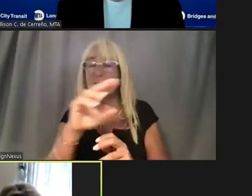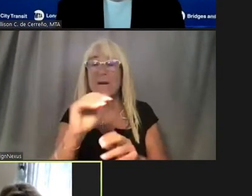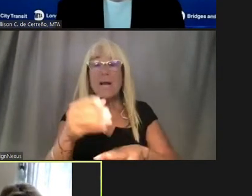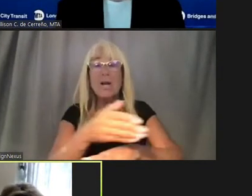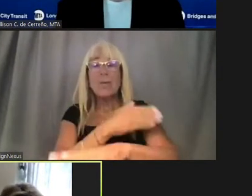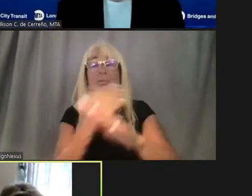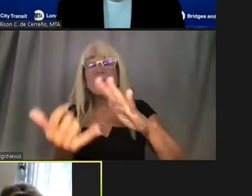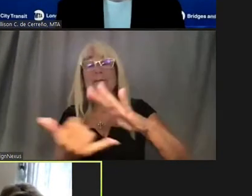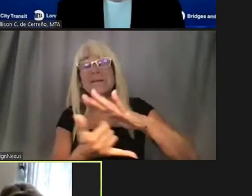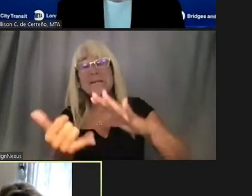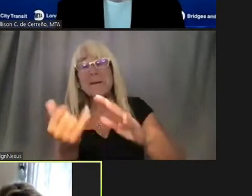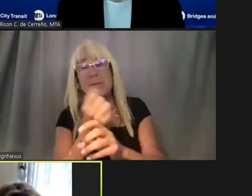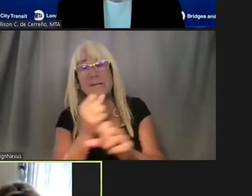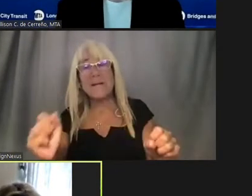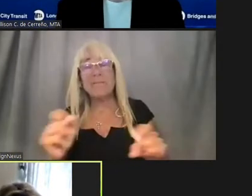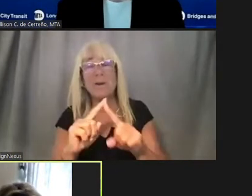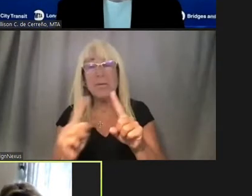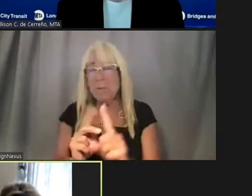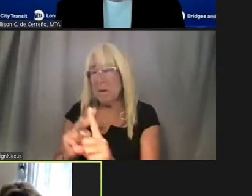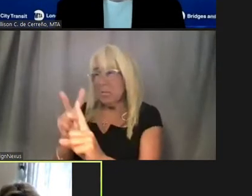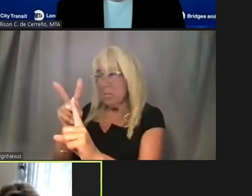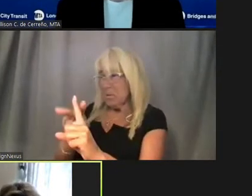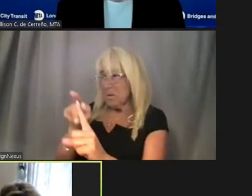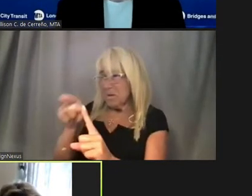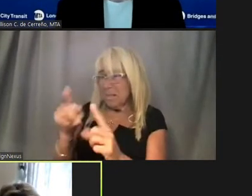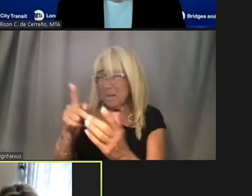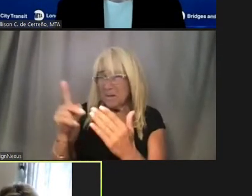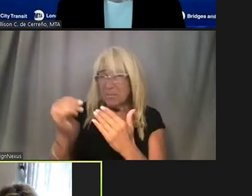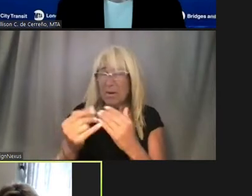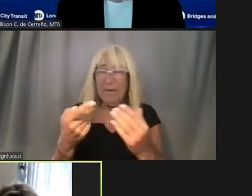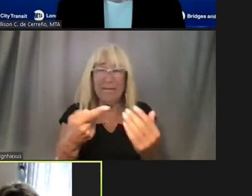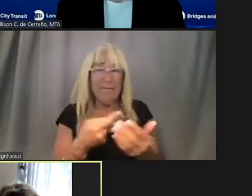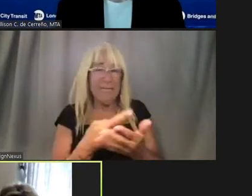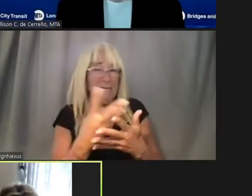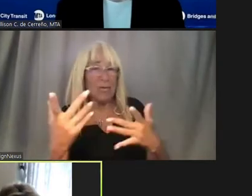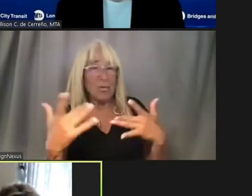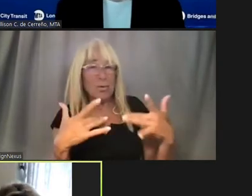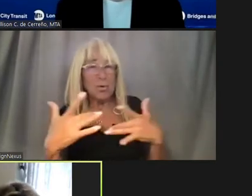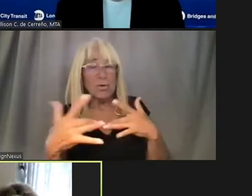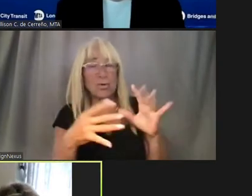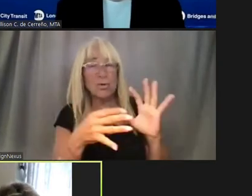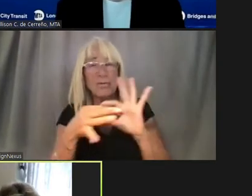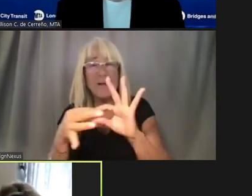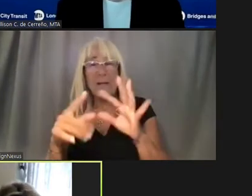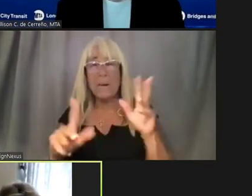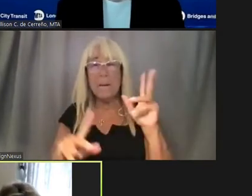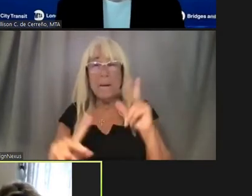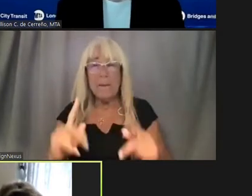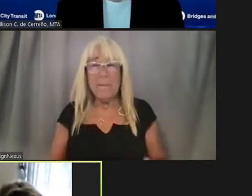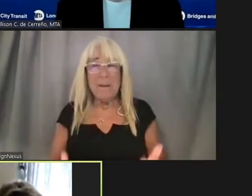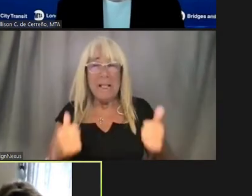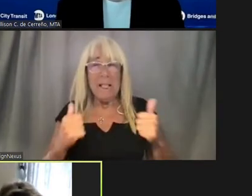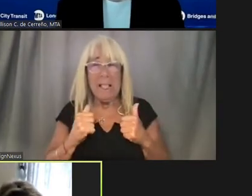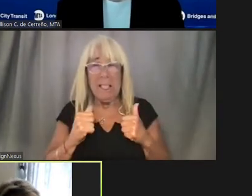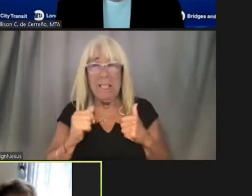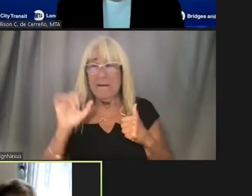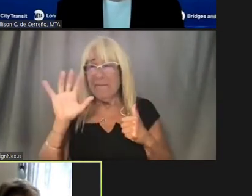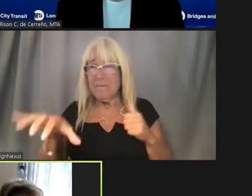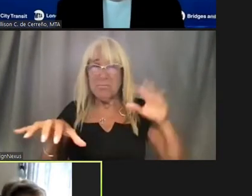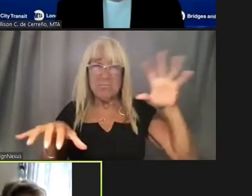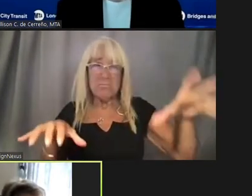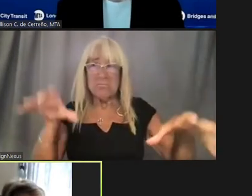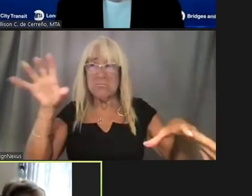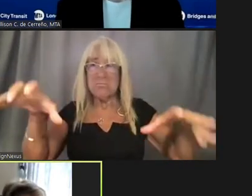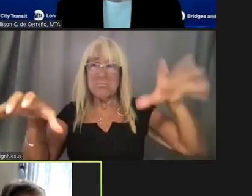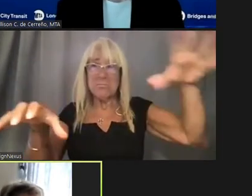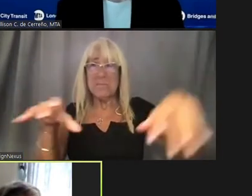however in regards to the implementation of this project there are a few concerns they have about the residents who live in the CBD and how this will